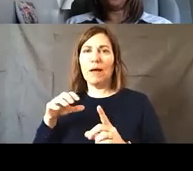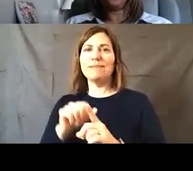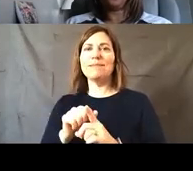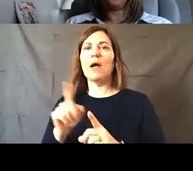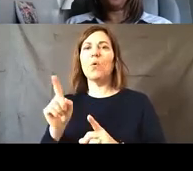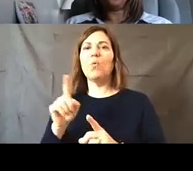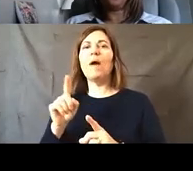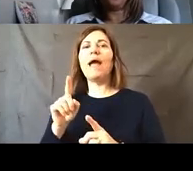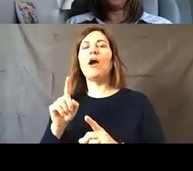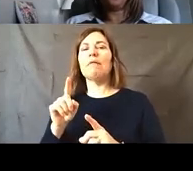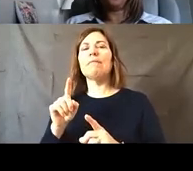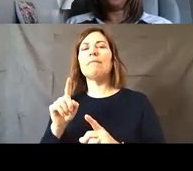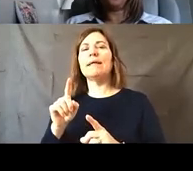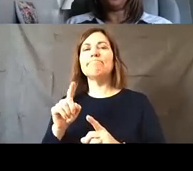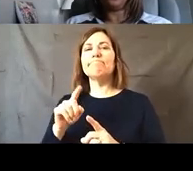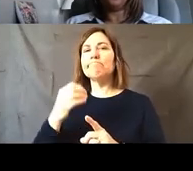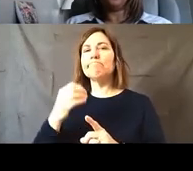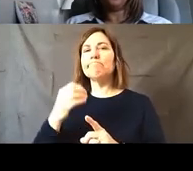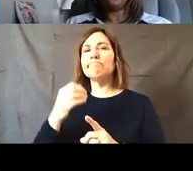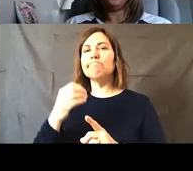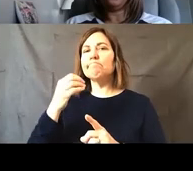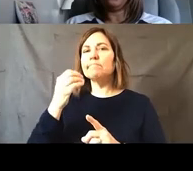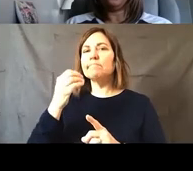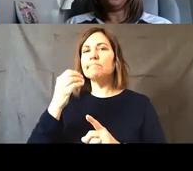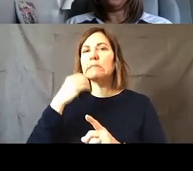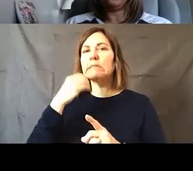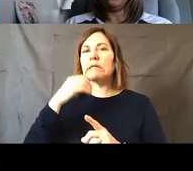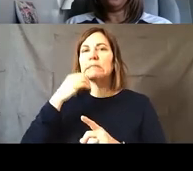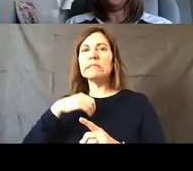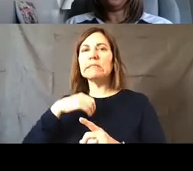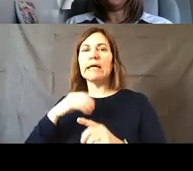Field yesterday. The Bears